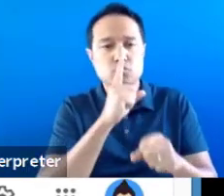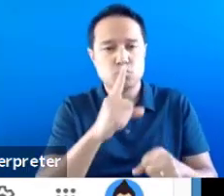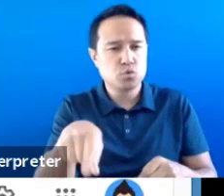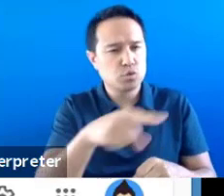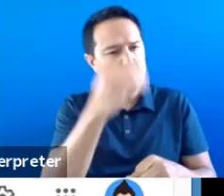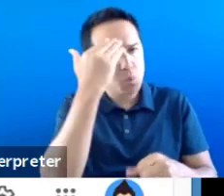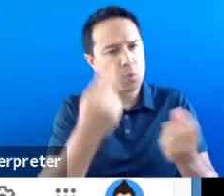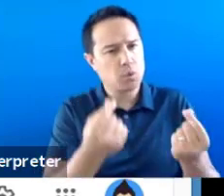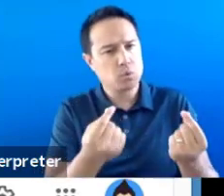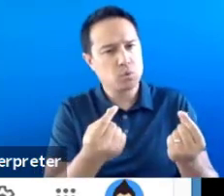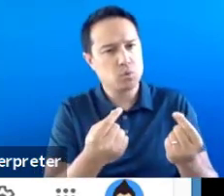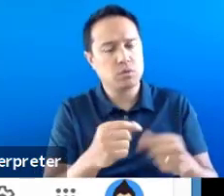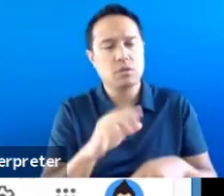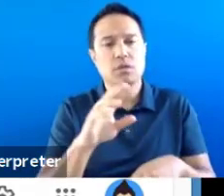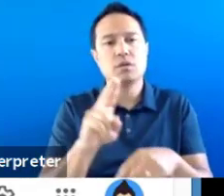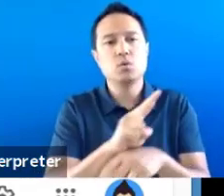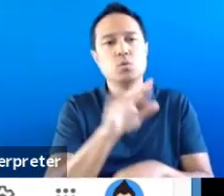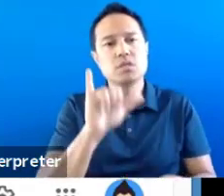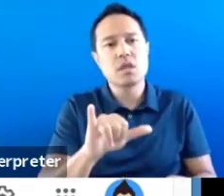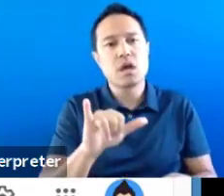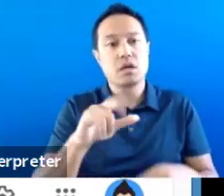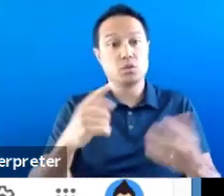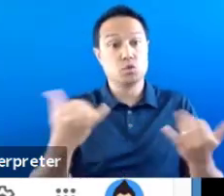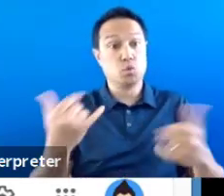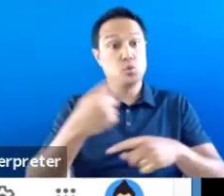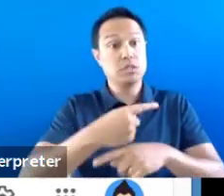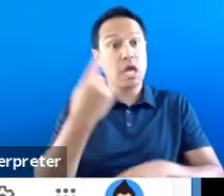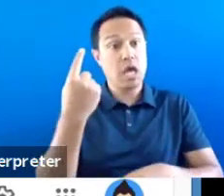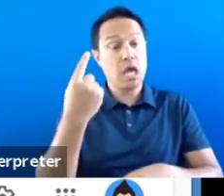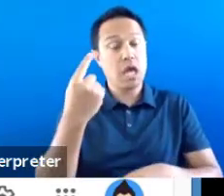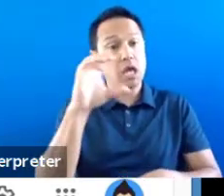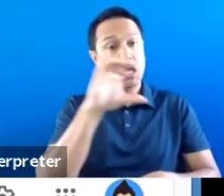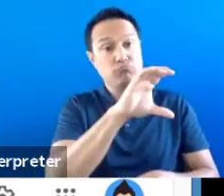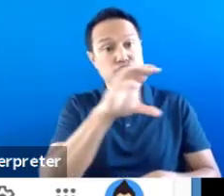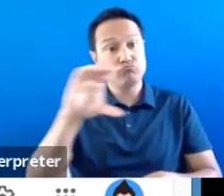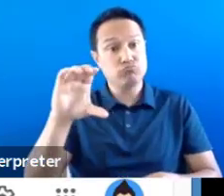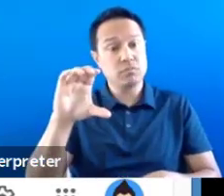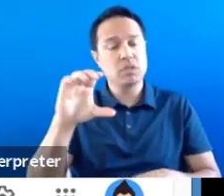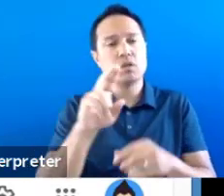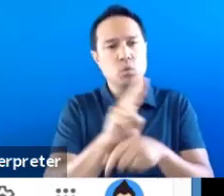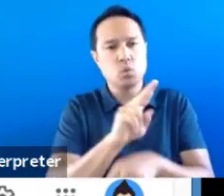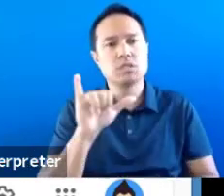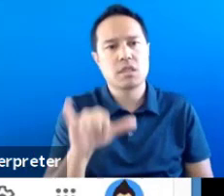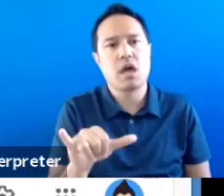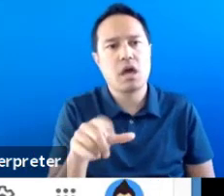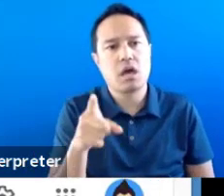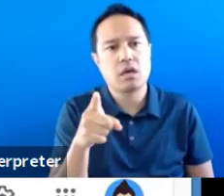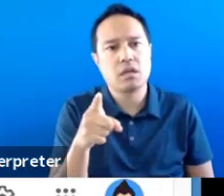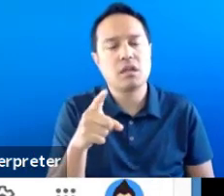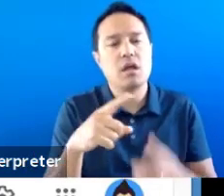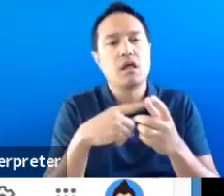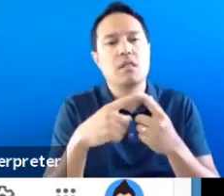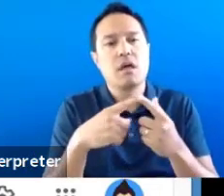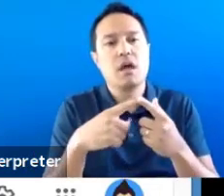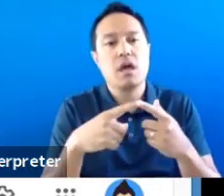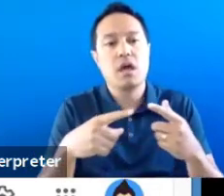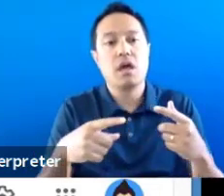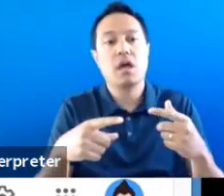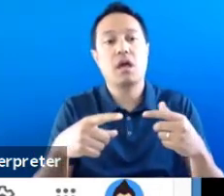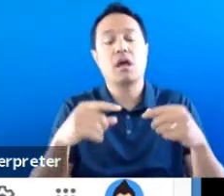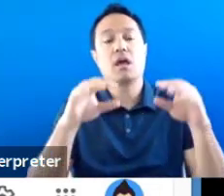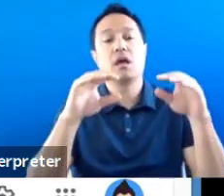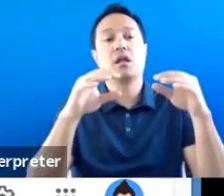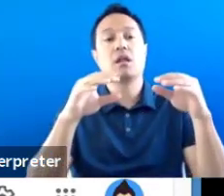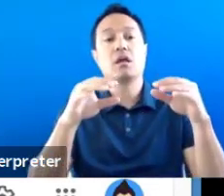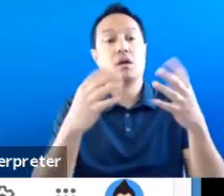would use that today section at the top and then drag everything down to the day after you're done with it. So